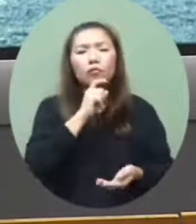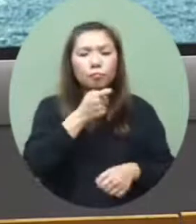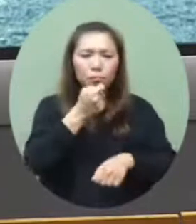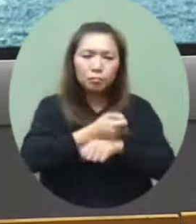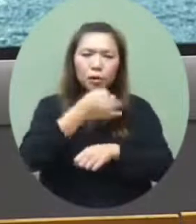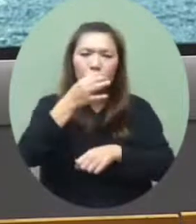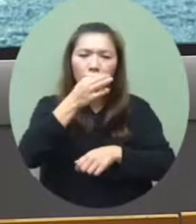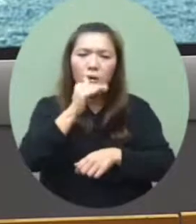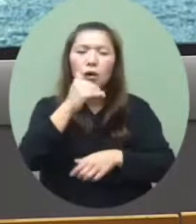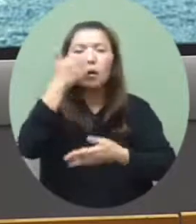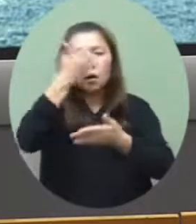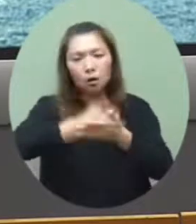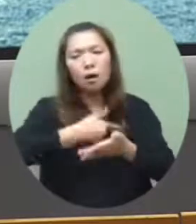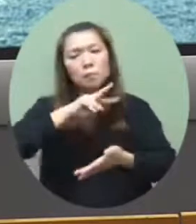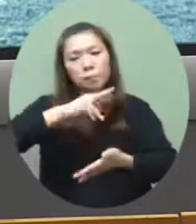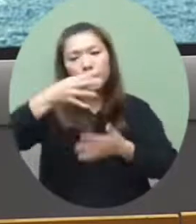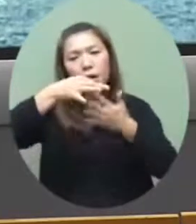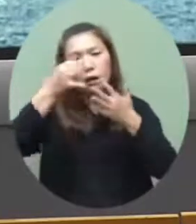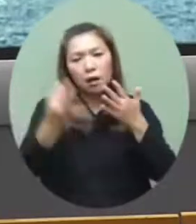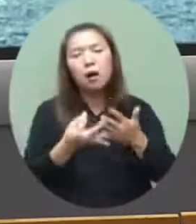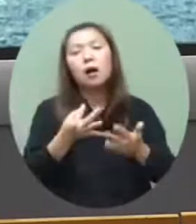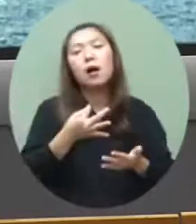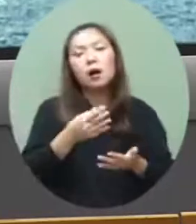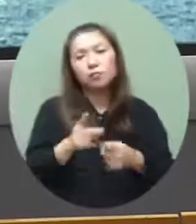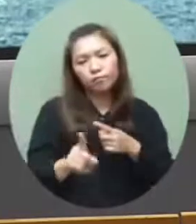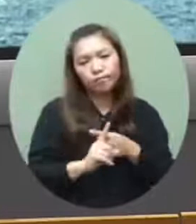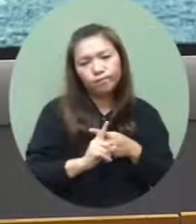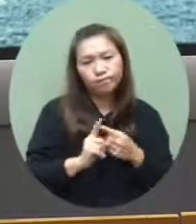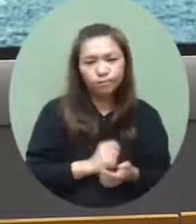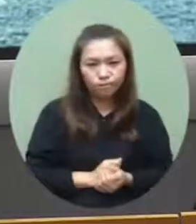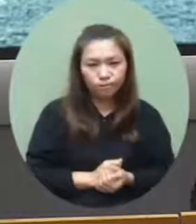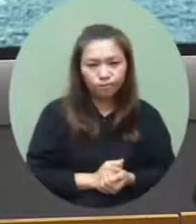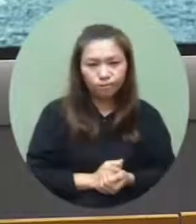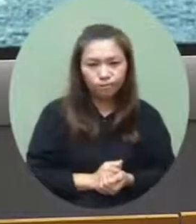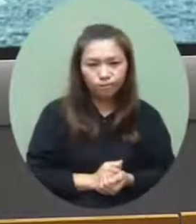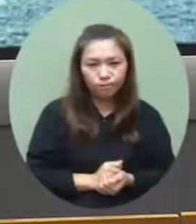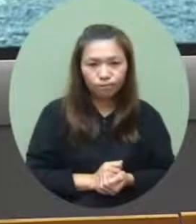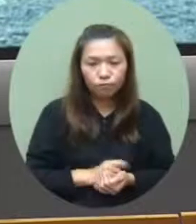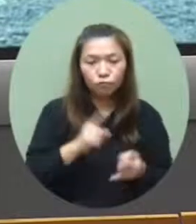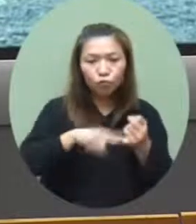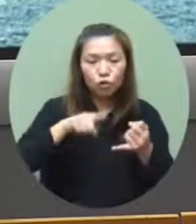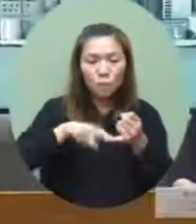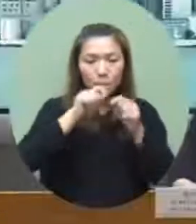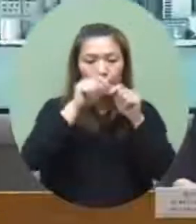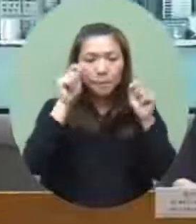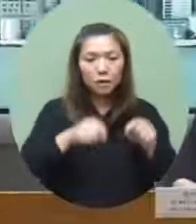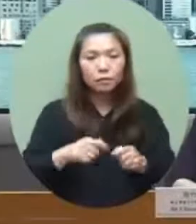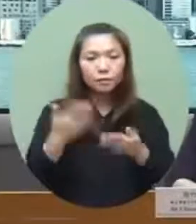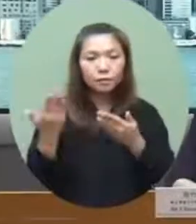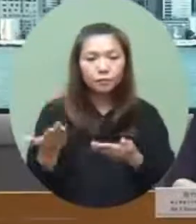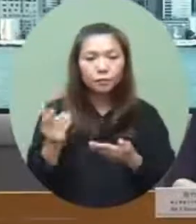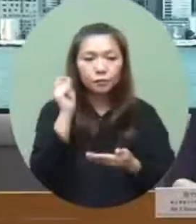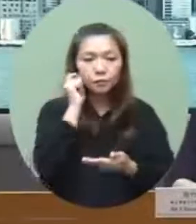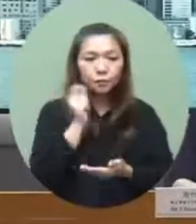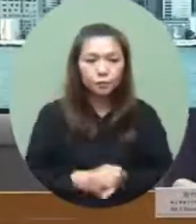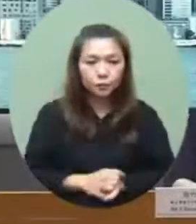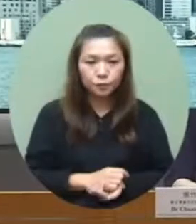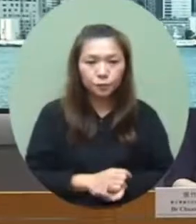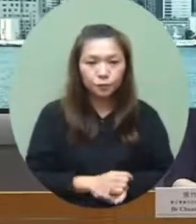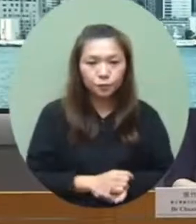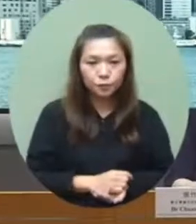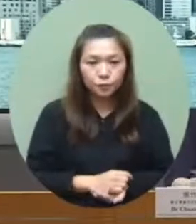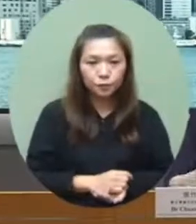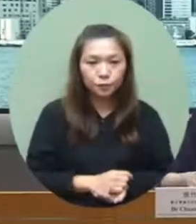can prescribe oral antiviral drugs to the patients concerned so as to minimize the risk of